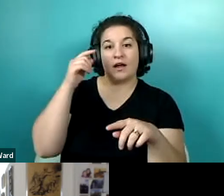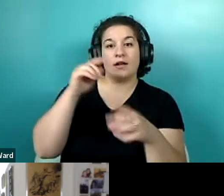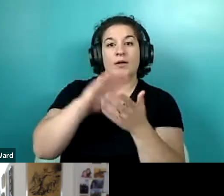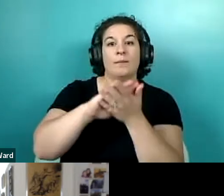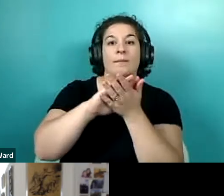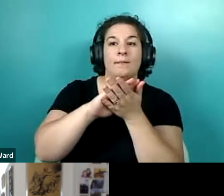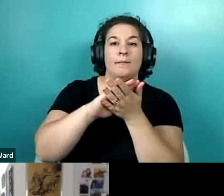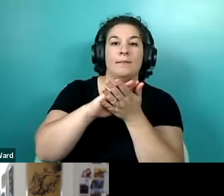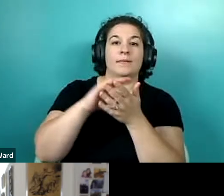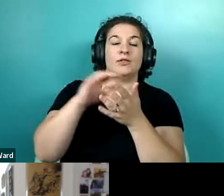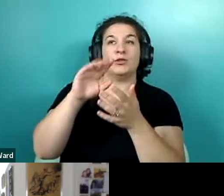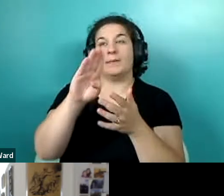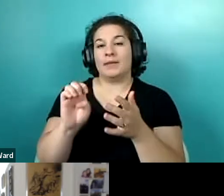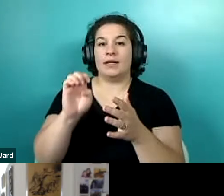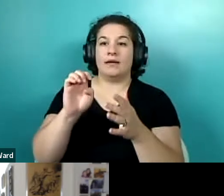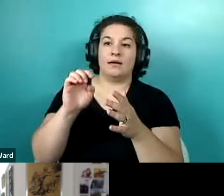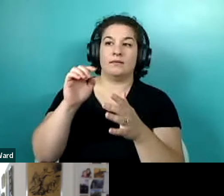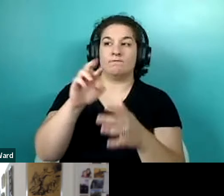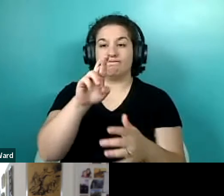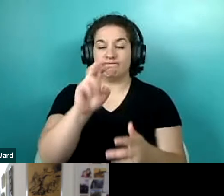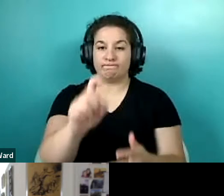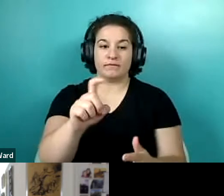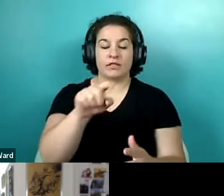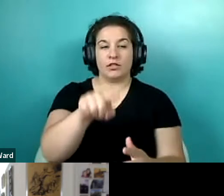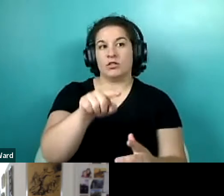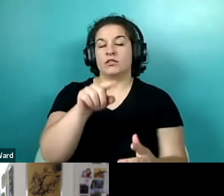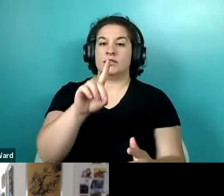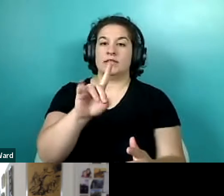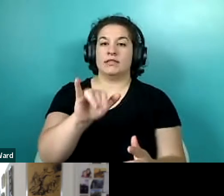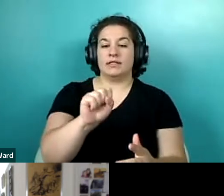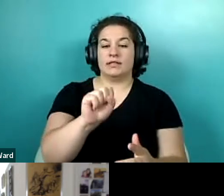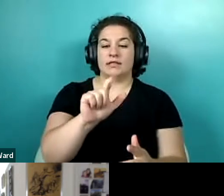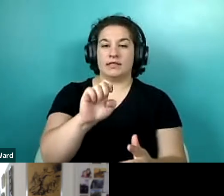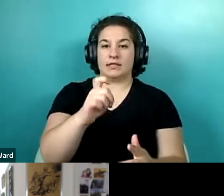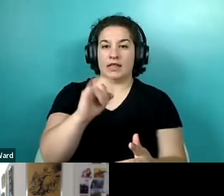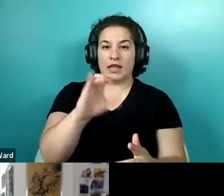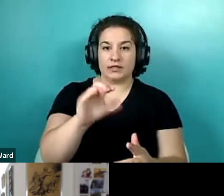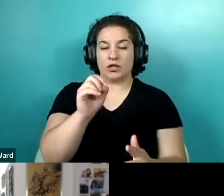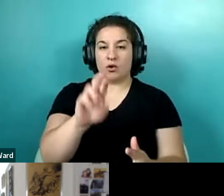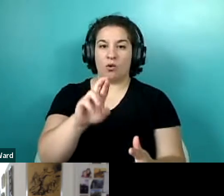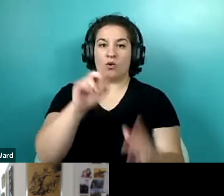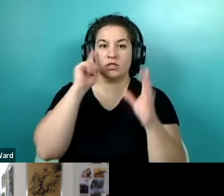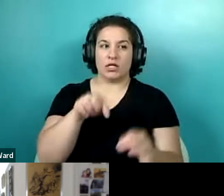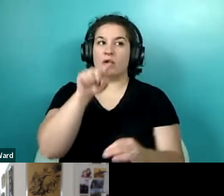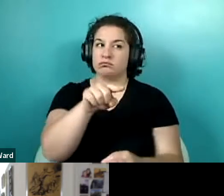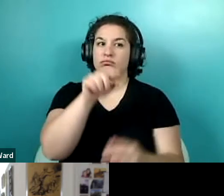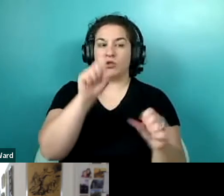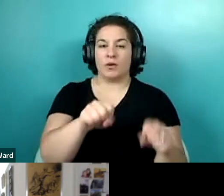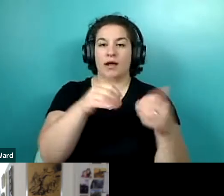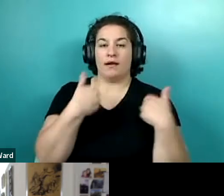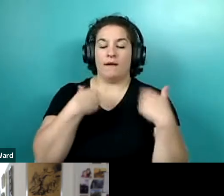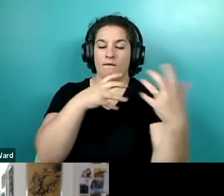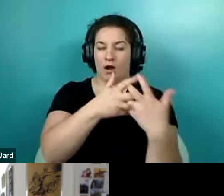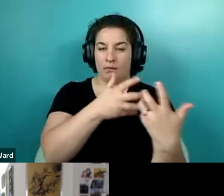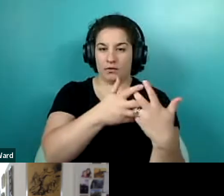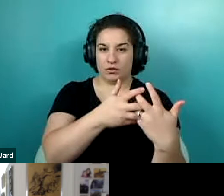need extended time or whatever it may be for whatever the cause of your issues are. So I'm not saying that this is something